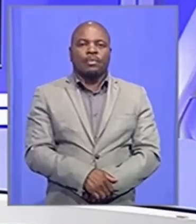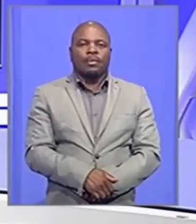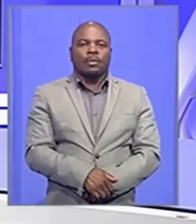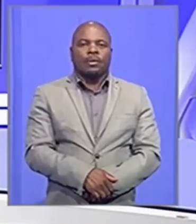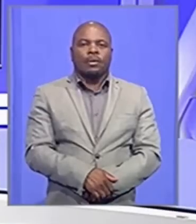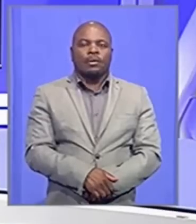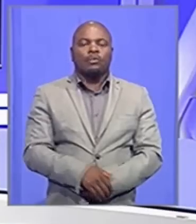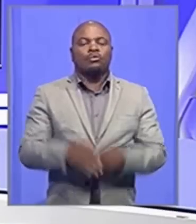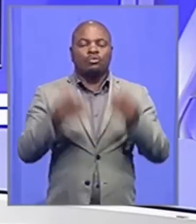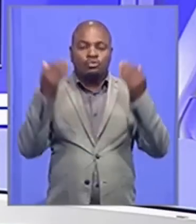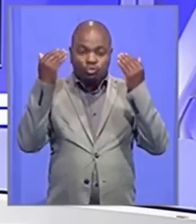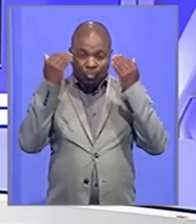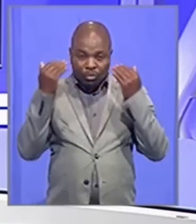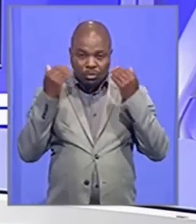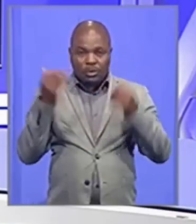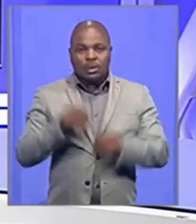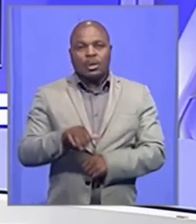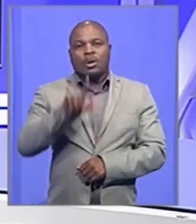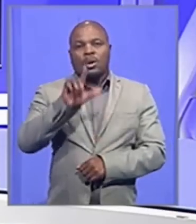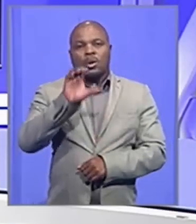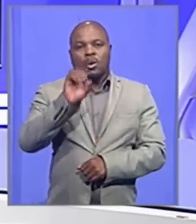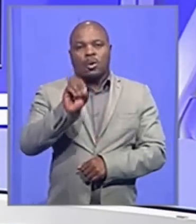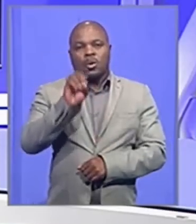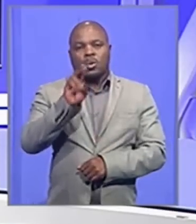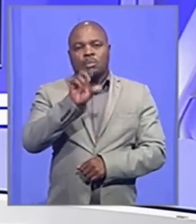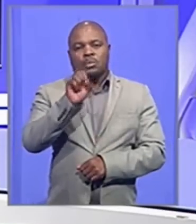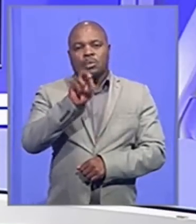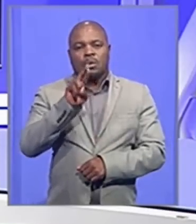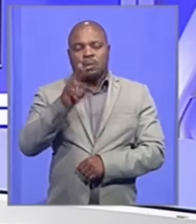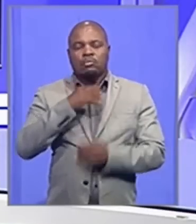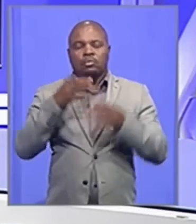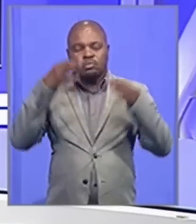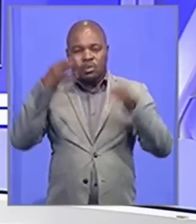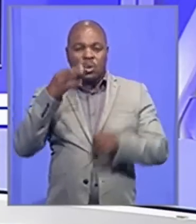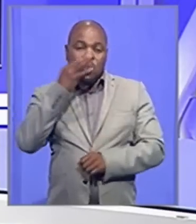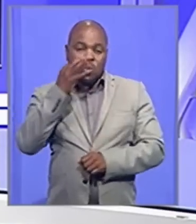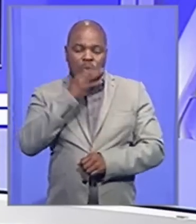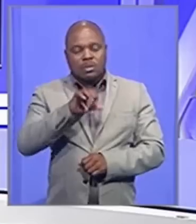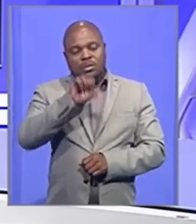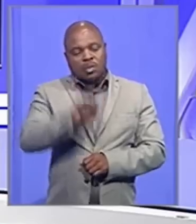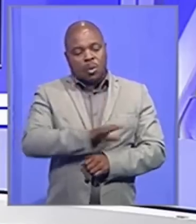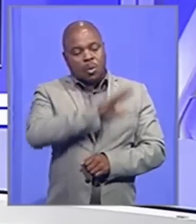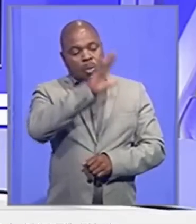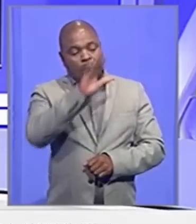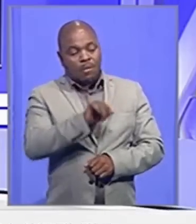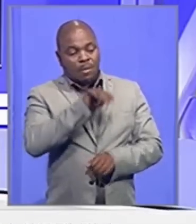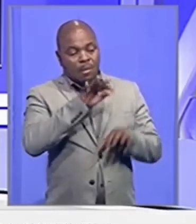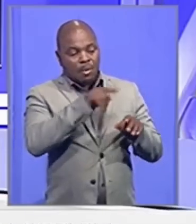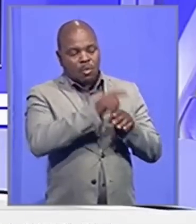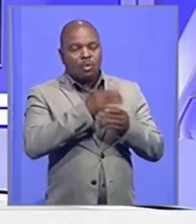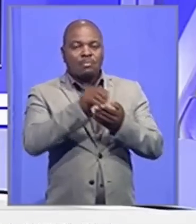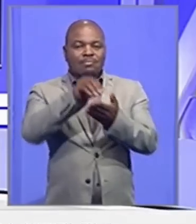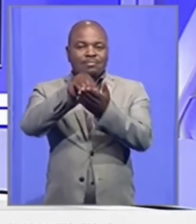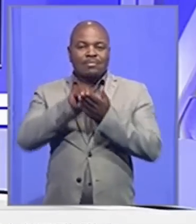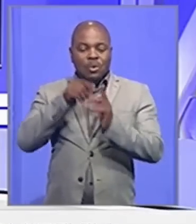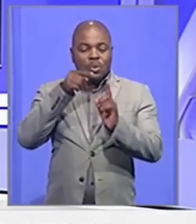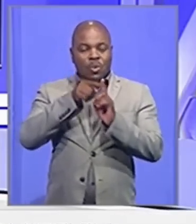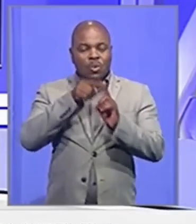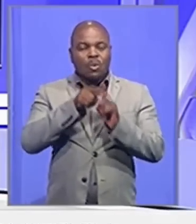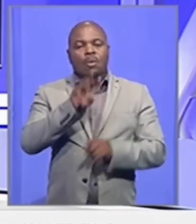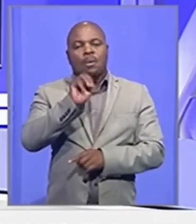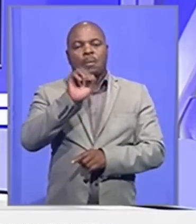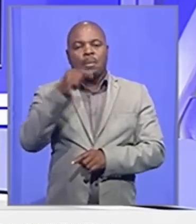Moatlhodi Philip Lopsa kwa kgotlatshekelo kgolo kwa Bloemfontein wa tlhotse gore bothati ba Afrika Borwa ba buseditse gae makudumana ba sa